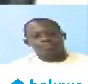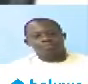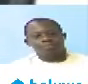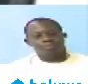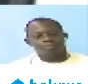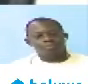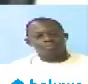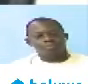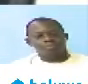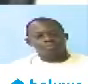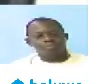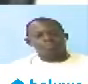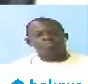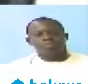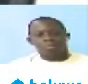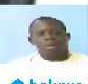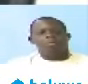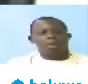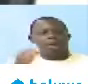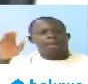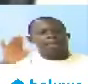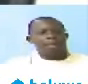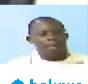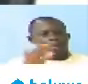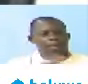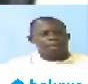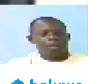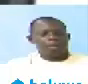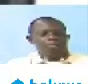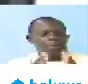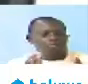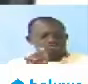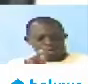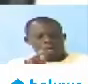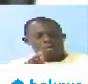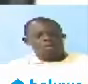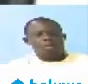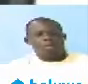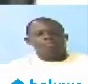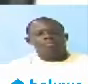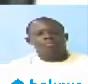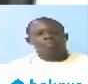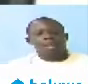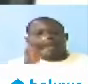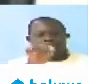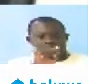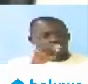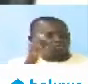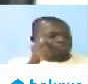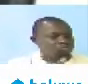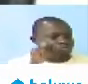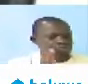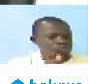Well, there were papers, but a little bit big. But if you use